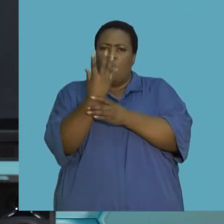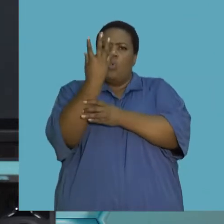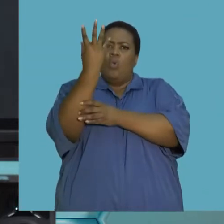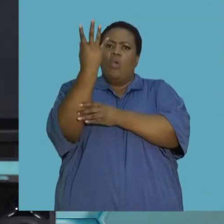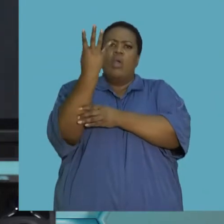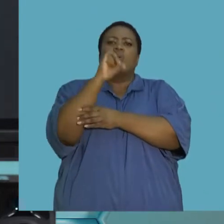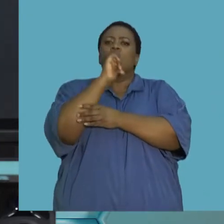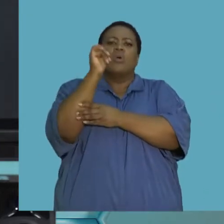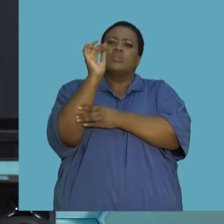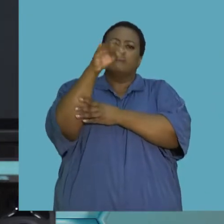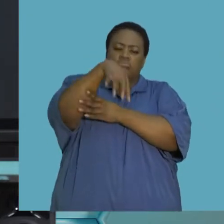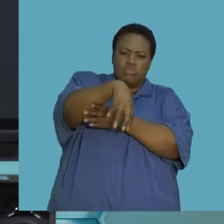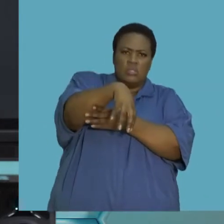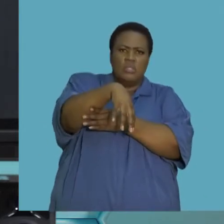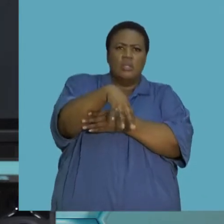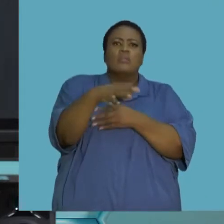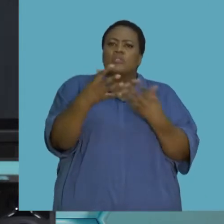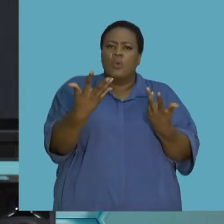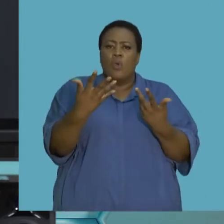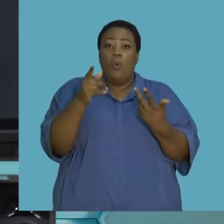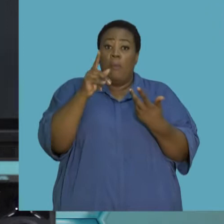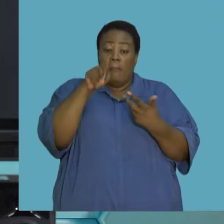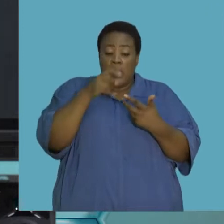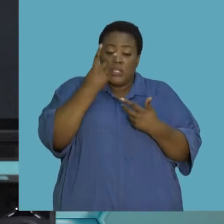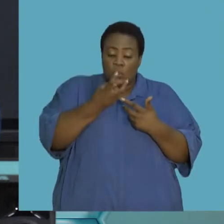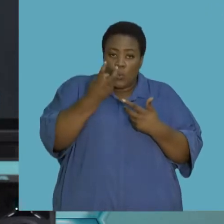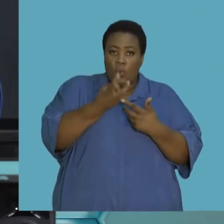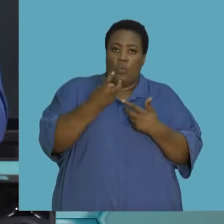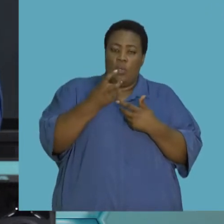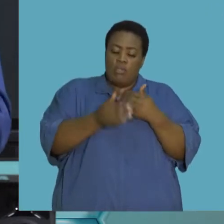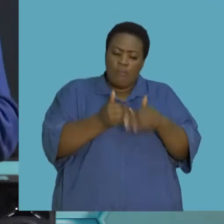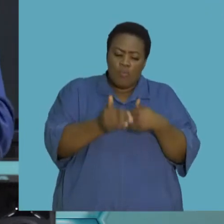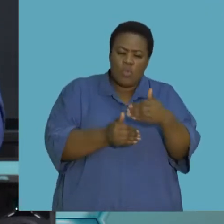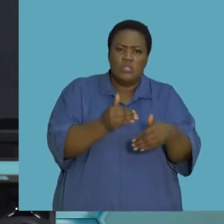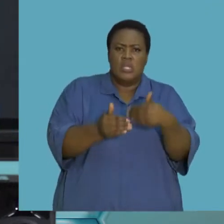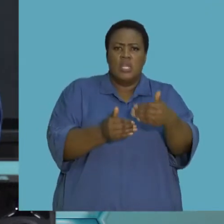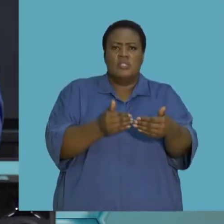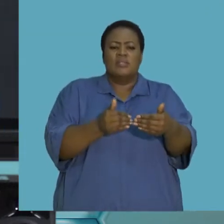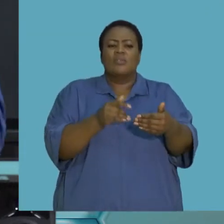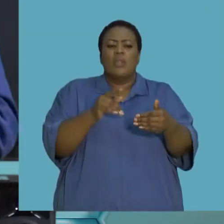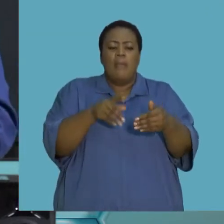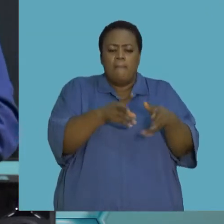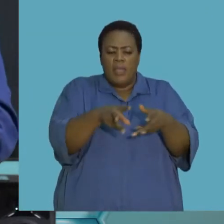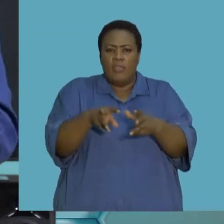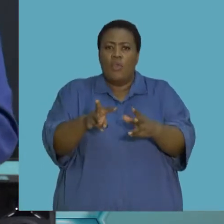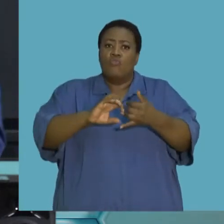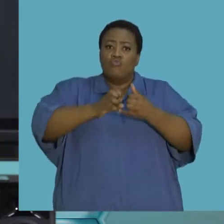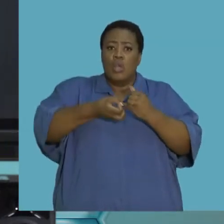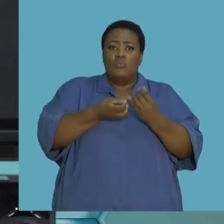hence, let's look at that process today and try and understand the method behind trying to solve a question or a